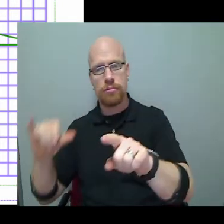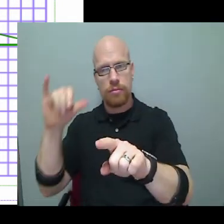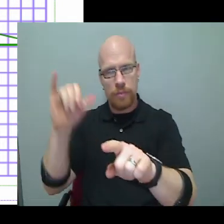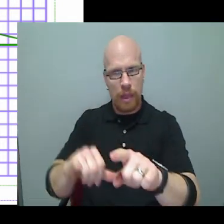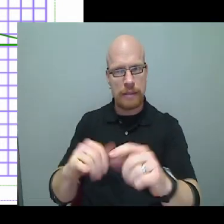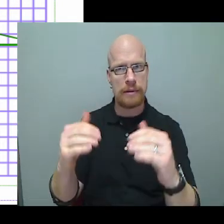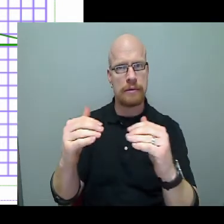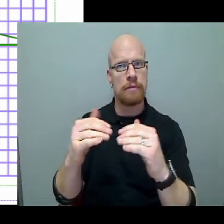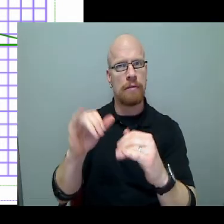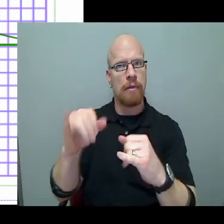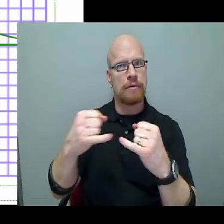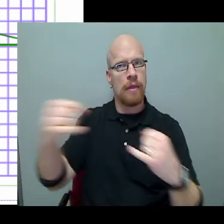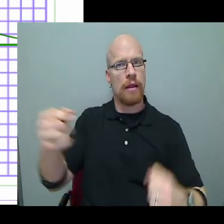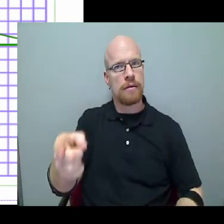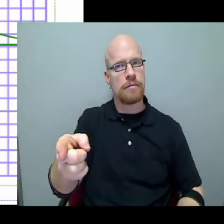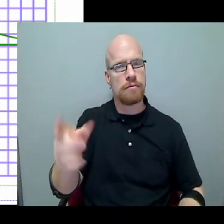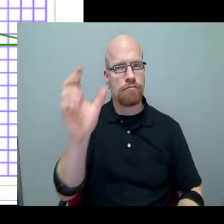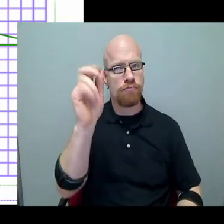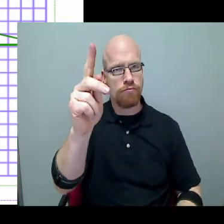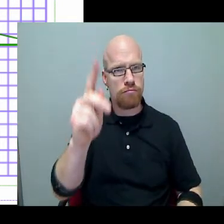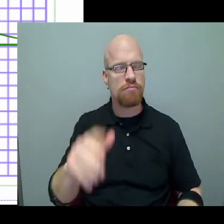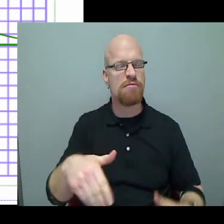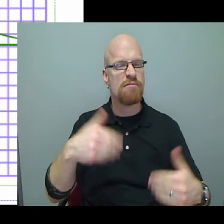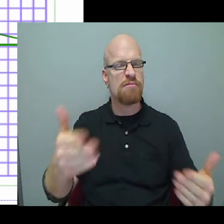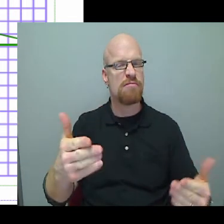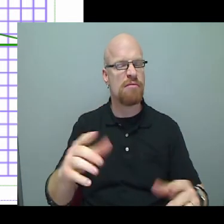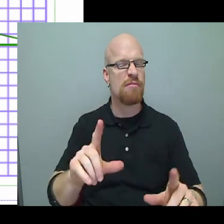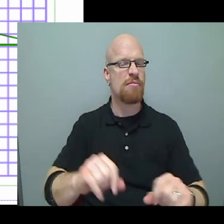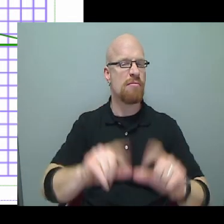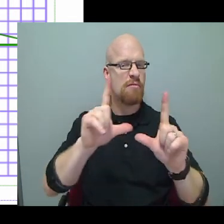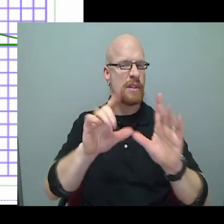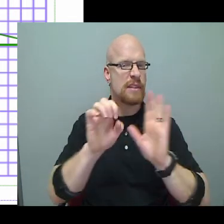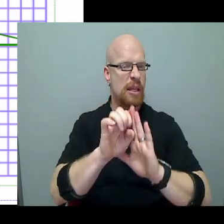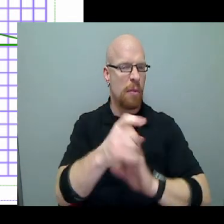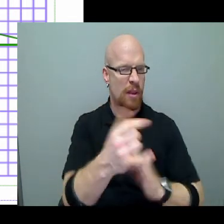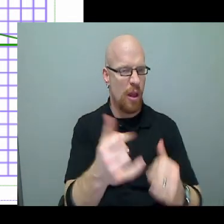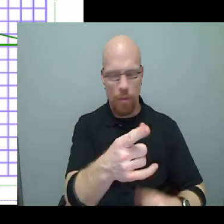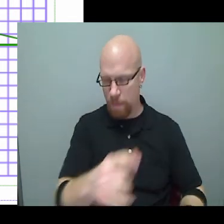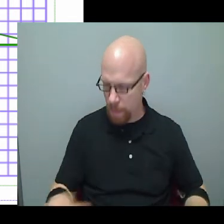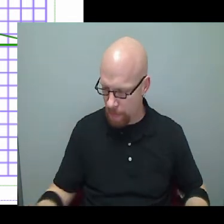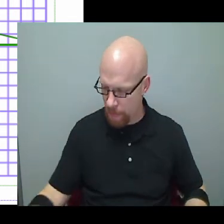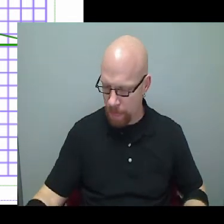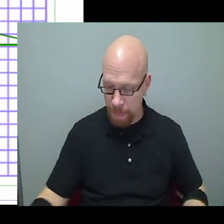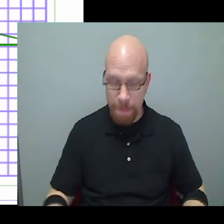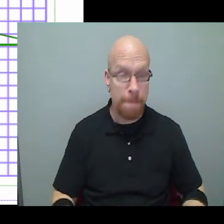and proceeds to go down. And that's that line.